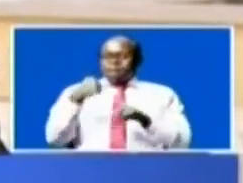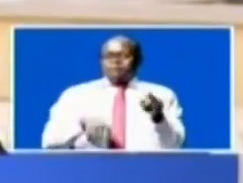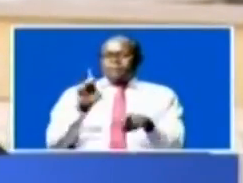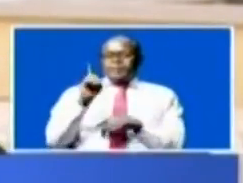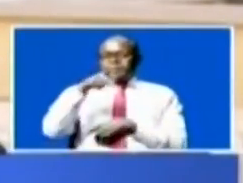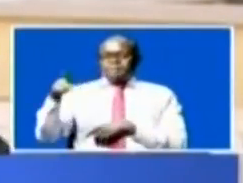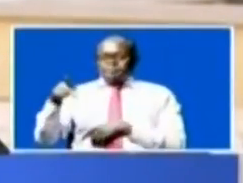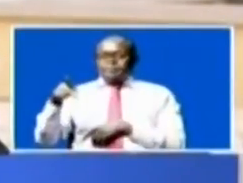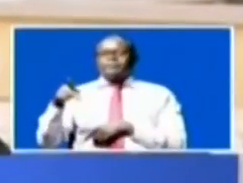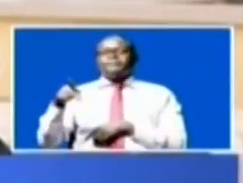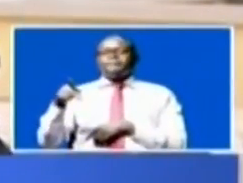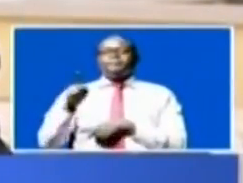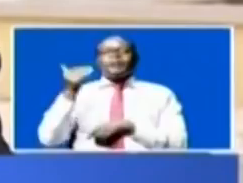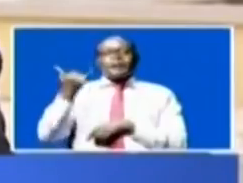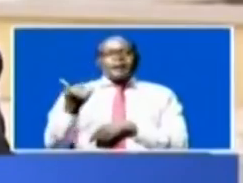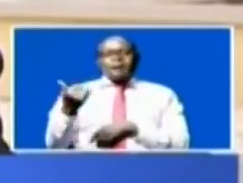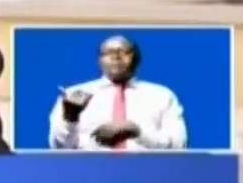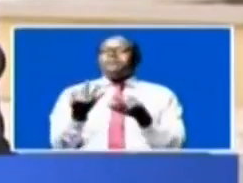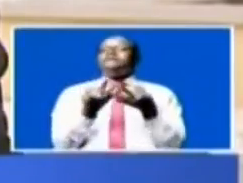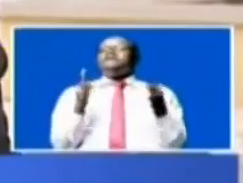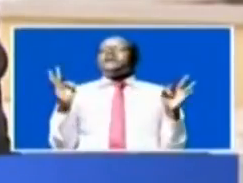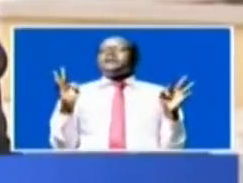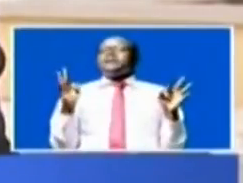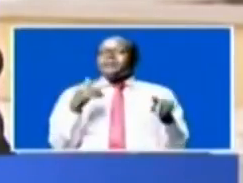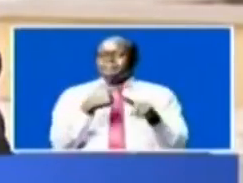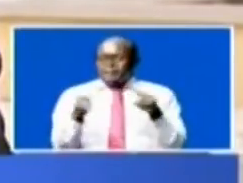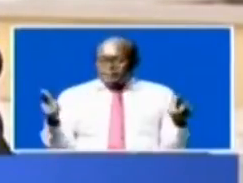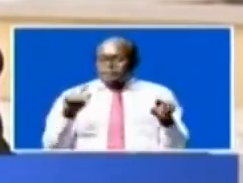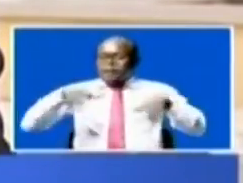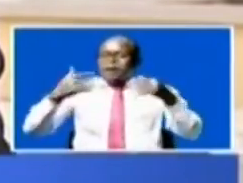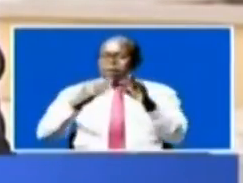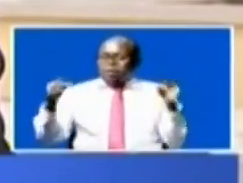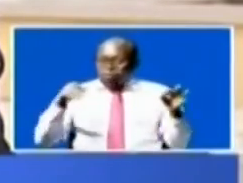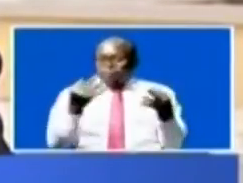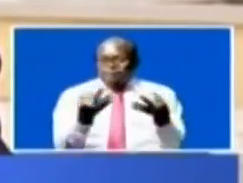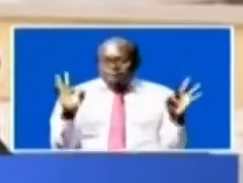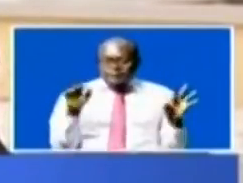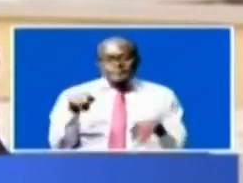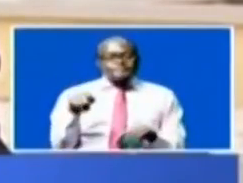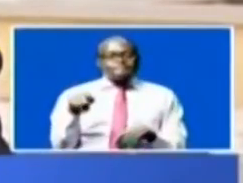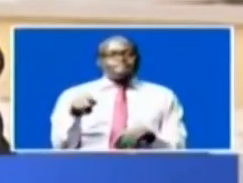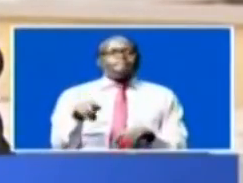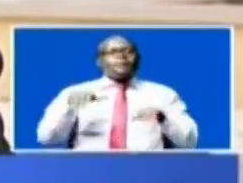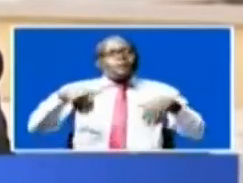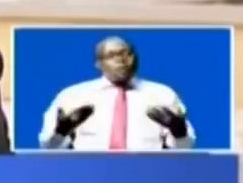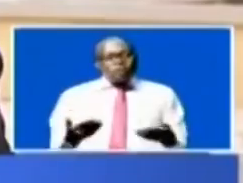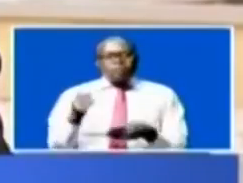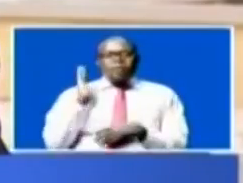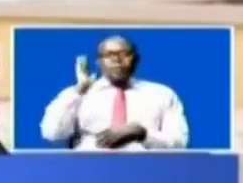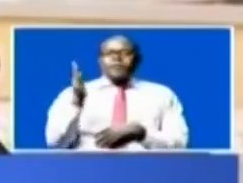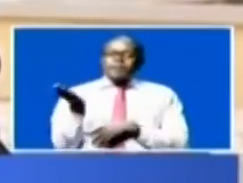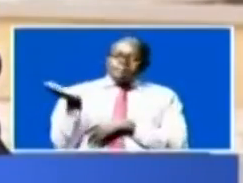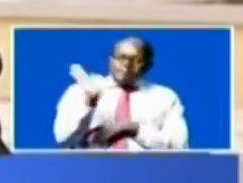DPP's noose. For now, she remains afloat. But for how long will this last, or will she still be